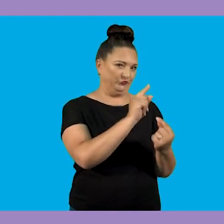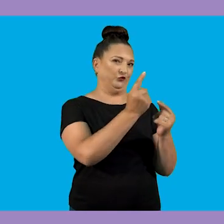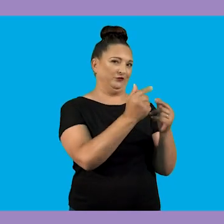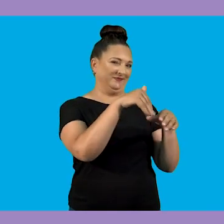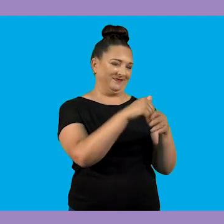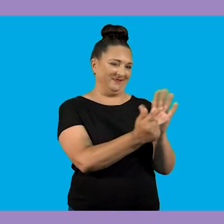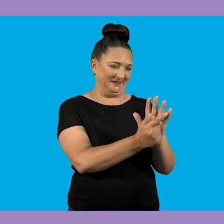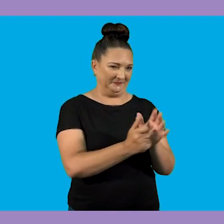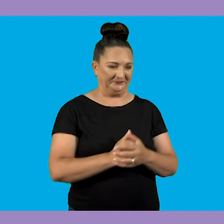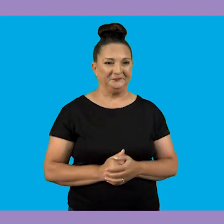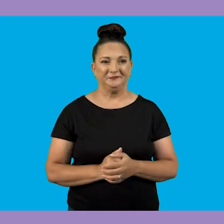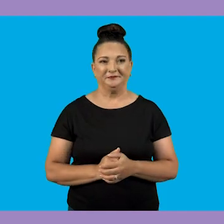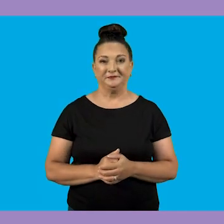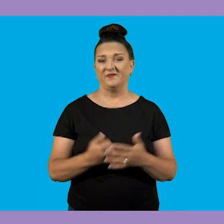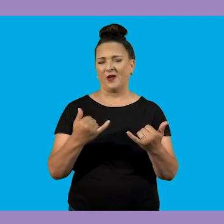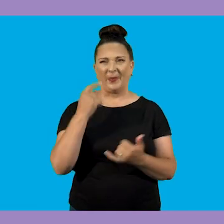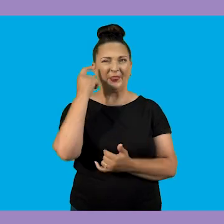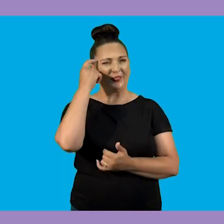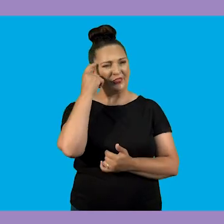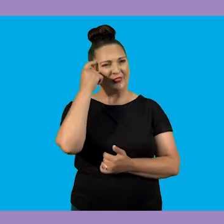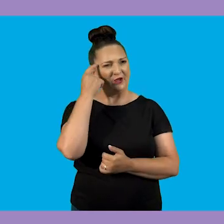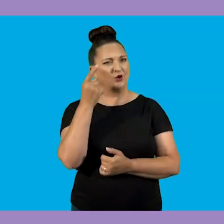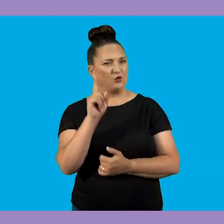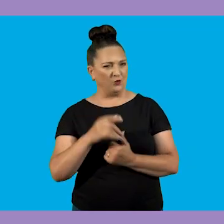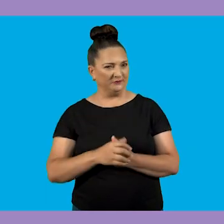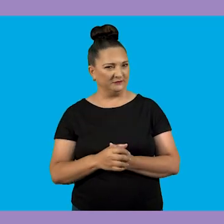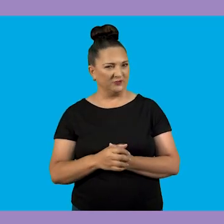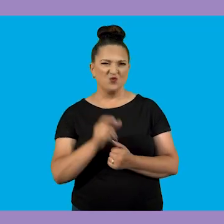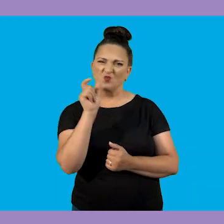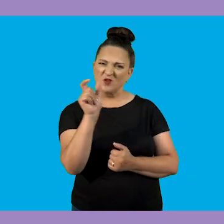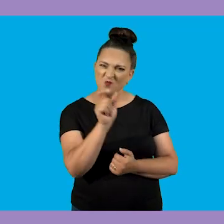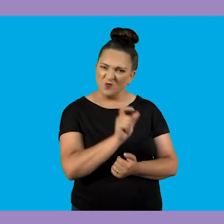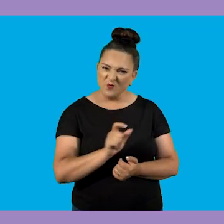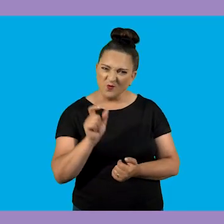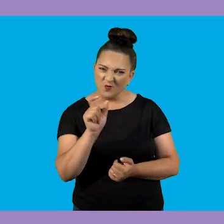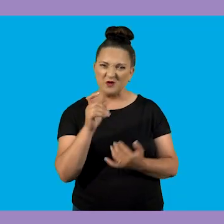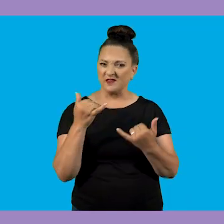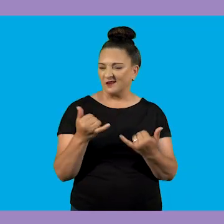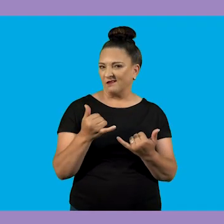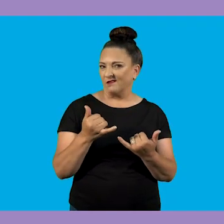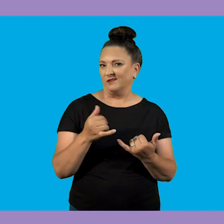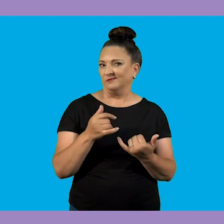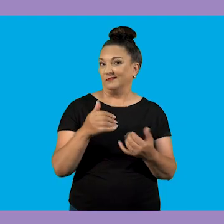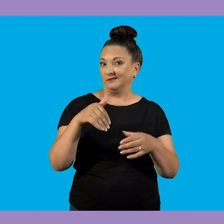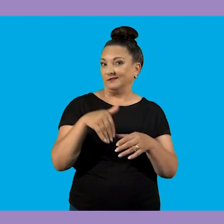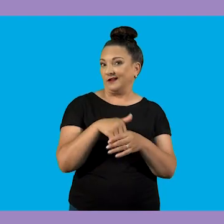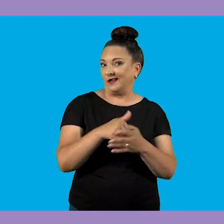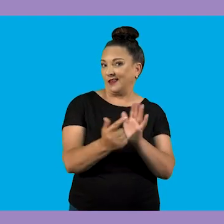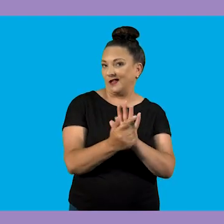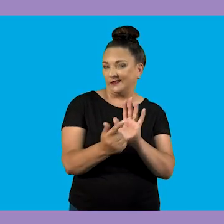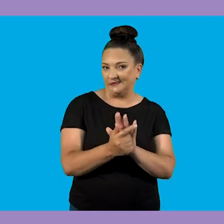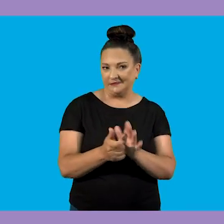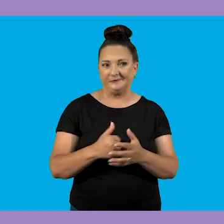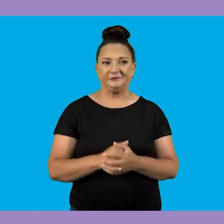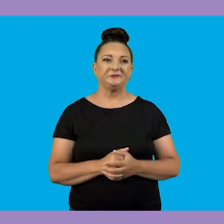of this lesson. Let's now think about the terminology or the words that we are going to be using